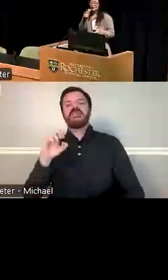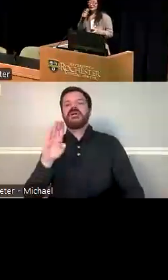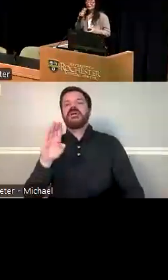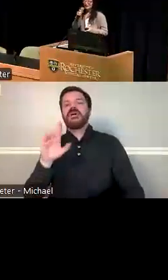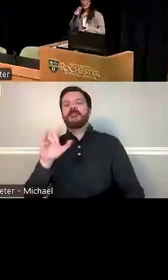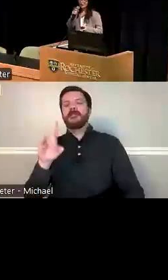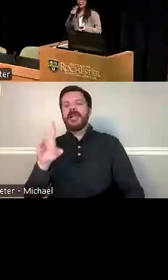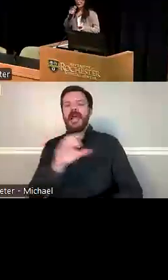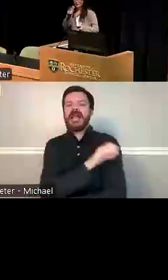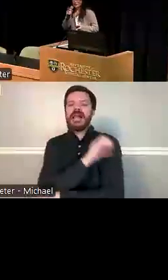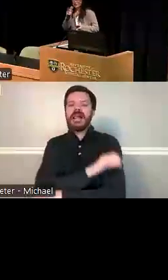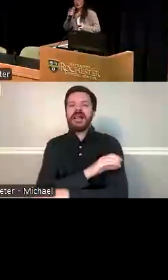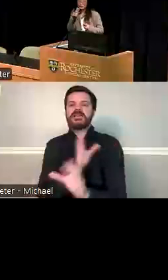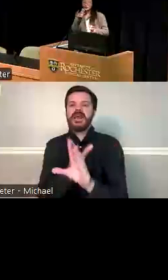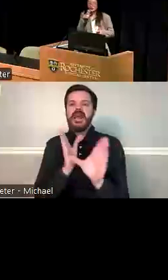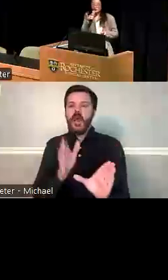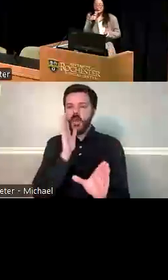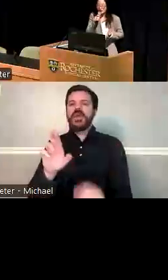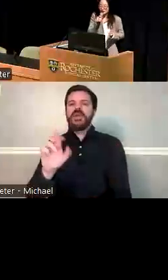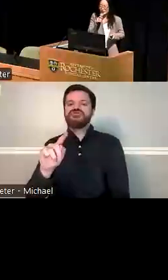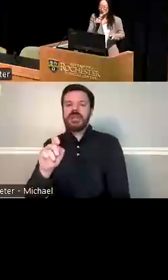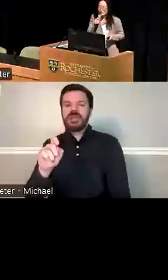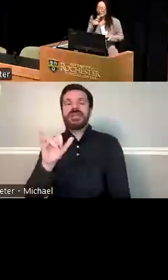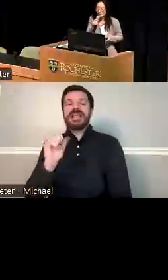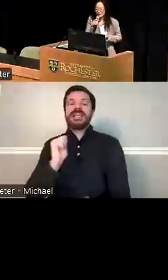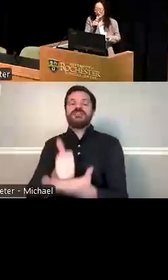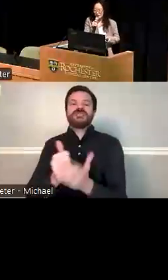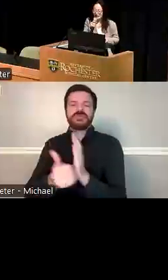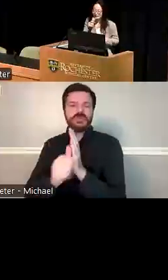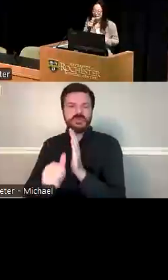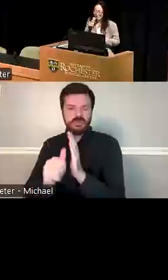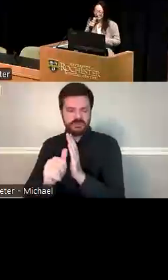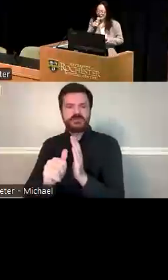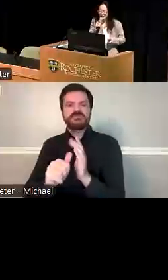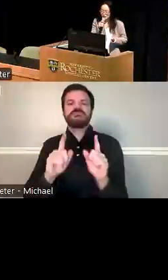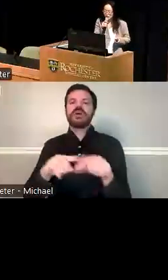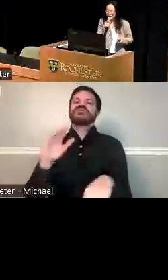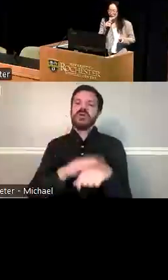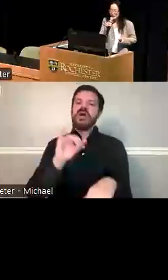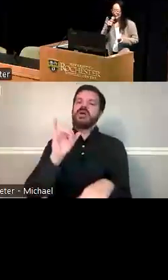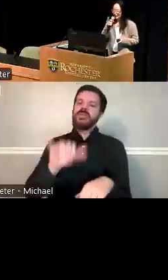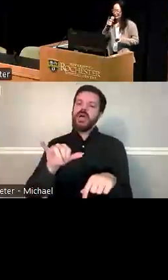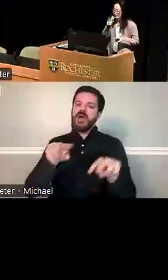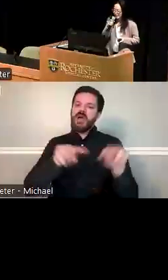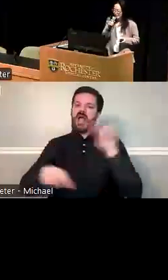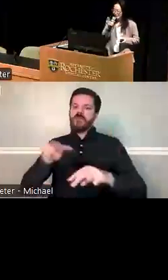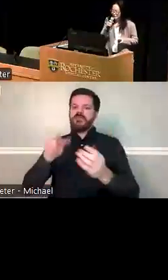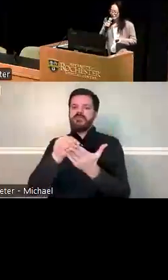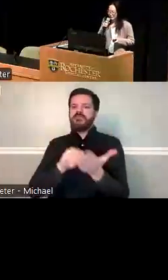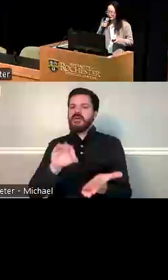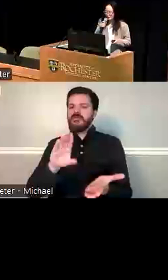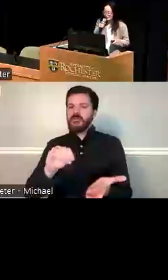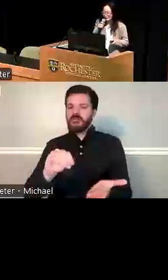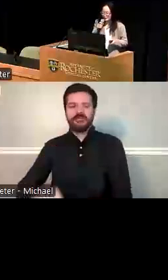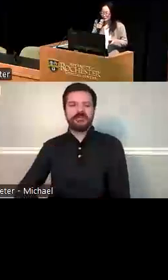would rate the suicide intervention skills based on the encounter observation form. And so,